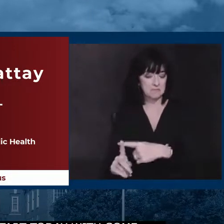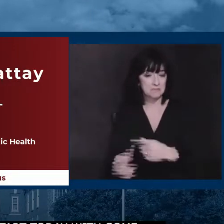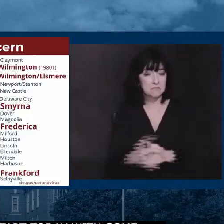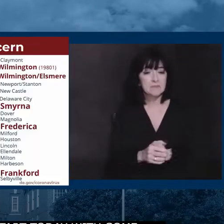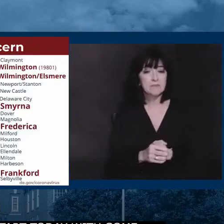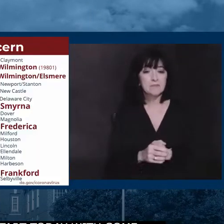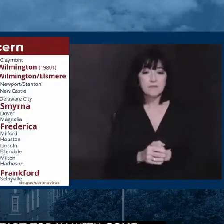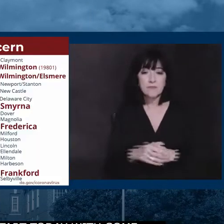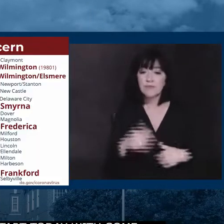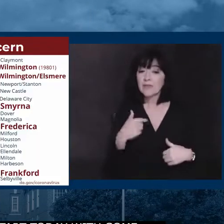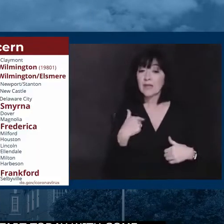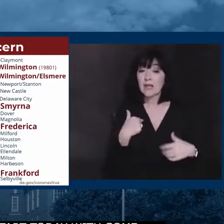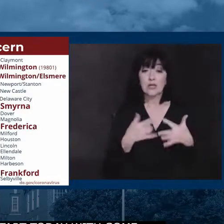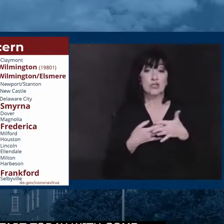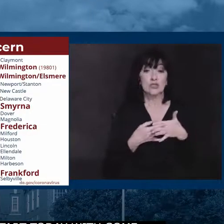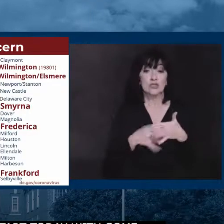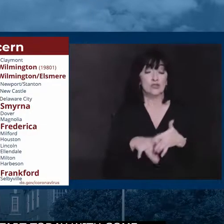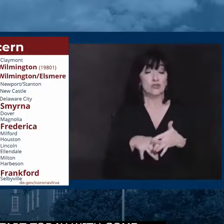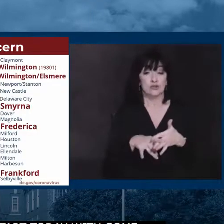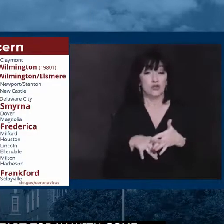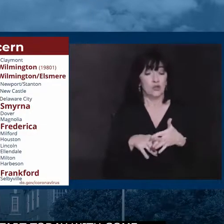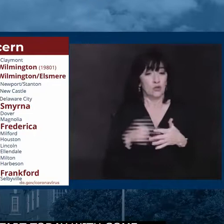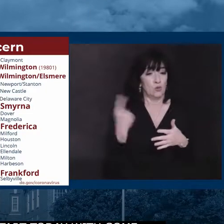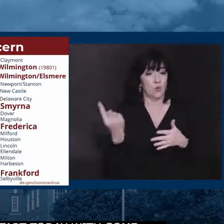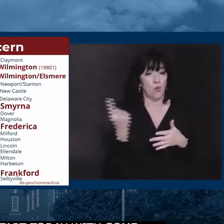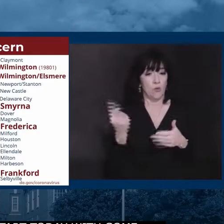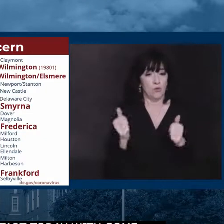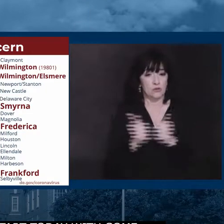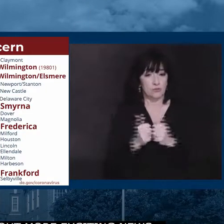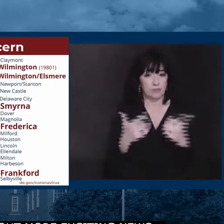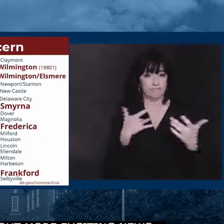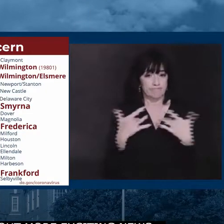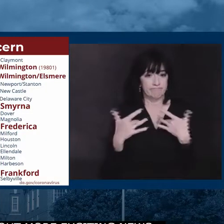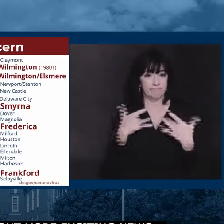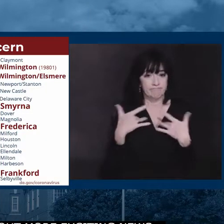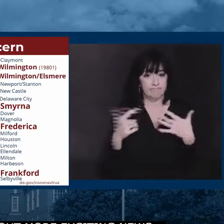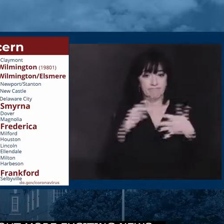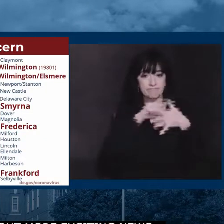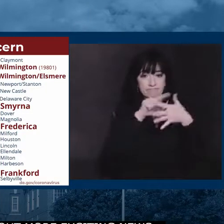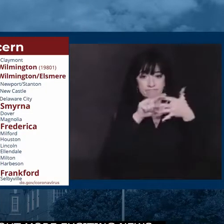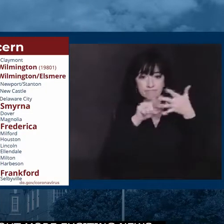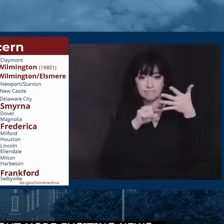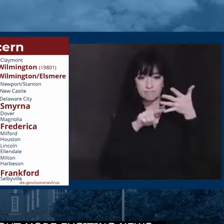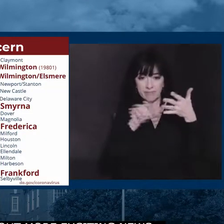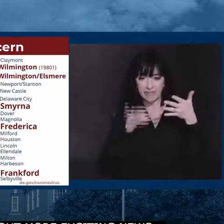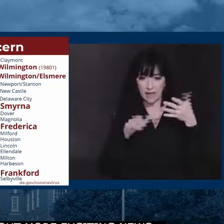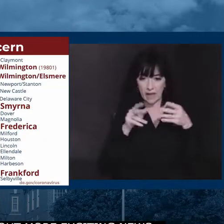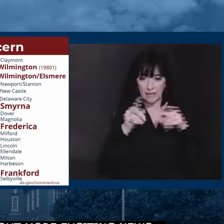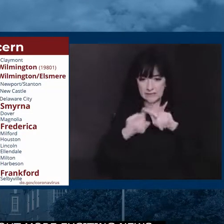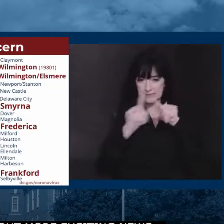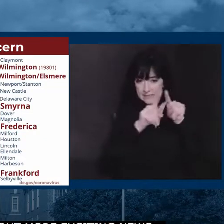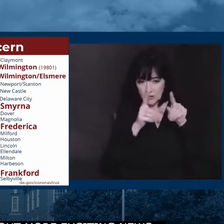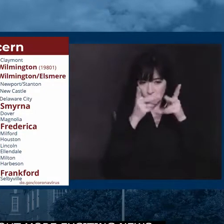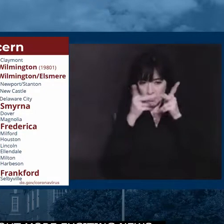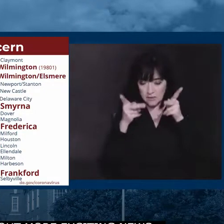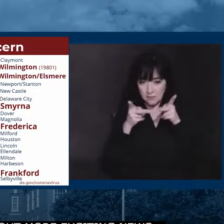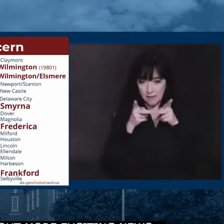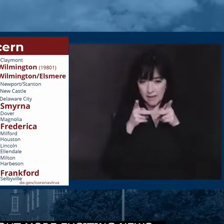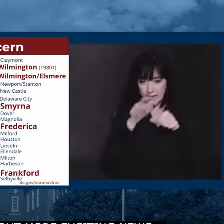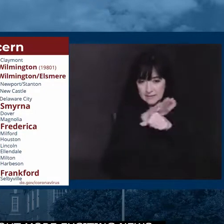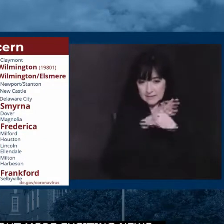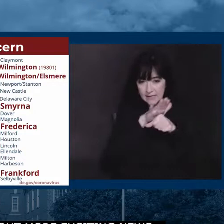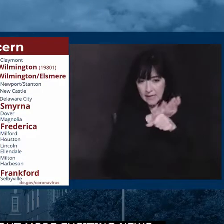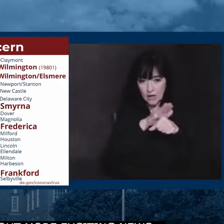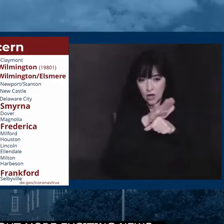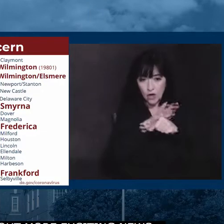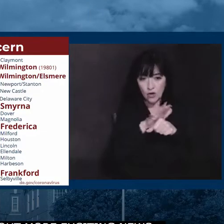about areas of concern in our state. And as I've mentioned several times, I've moved the threshold